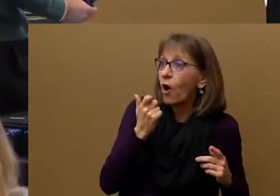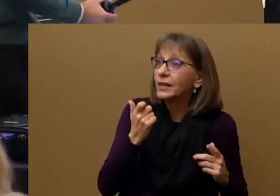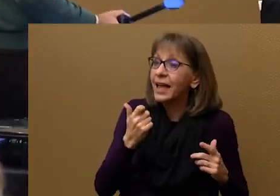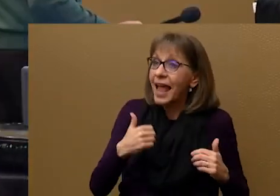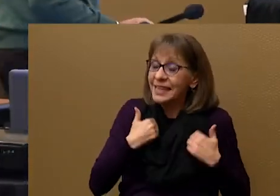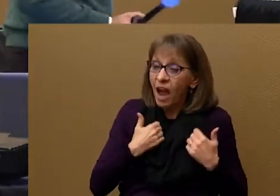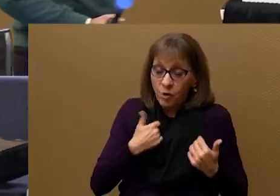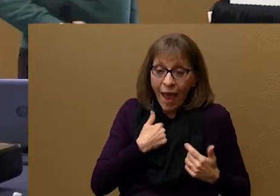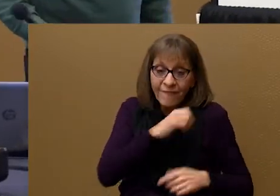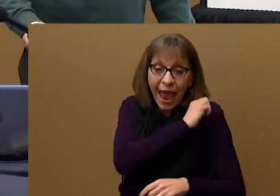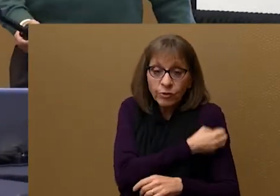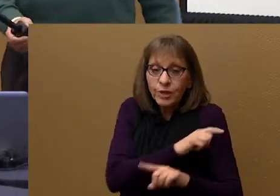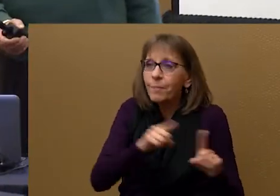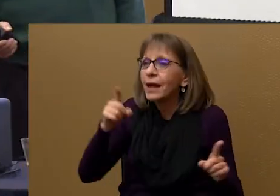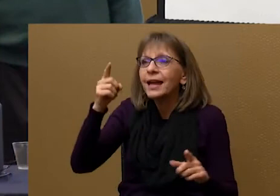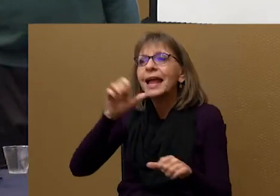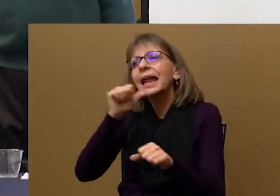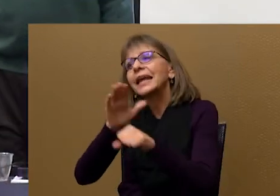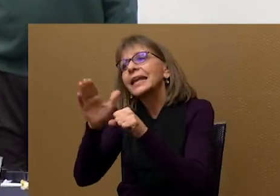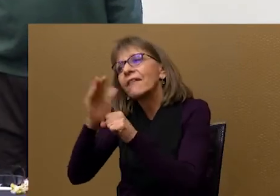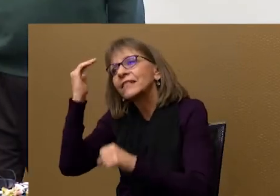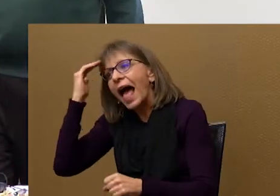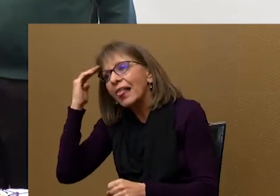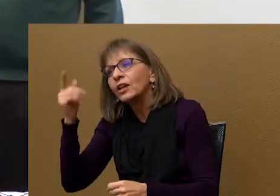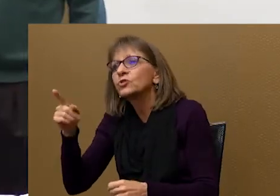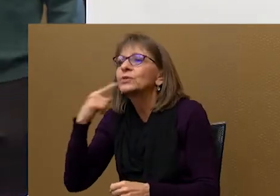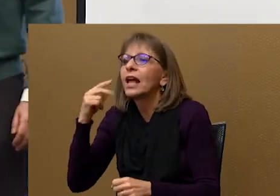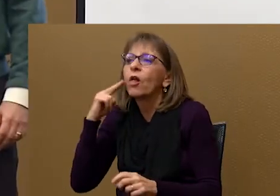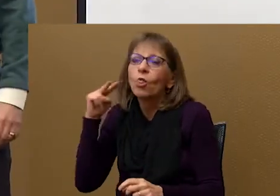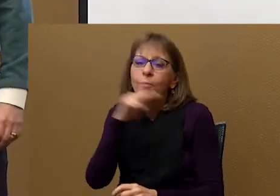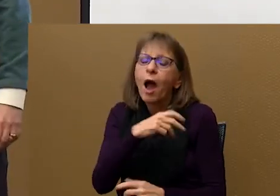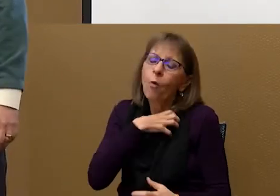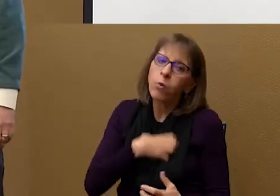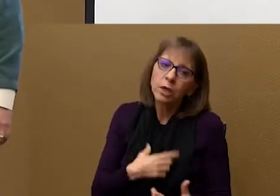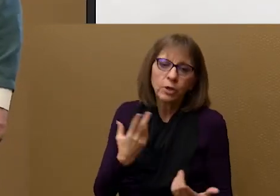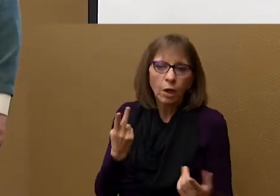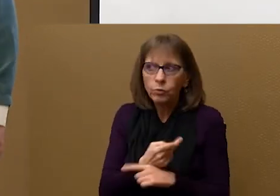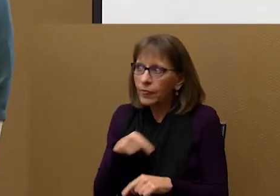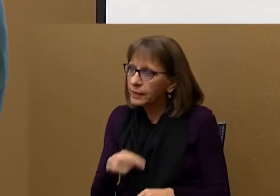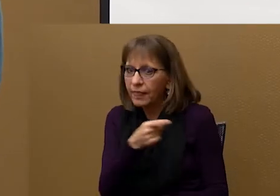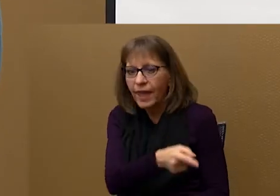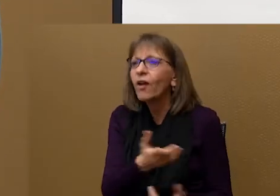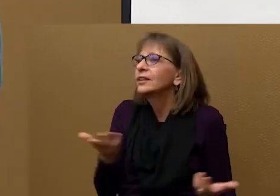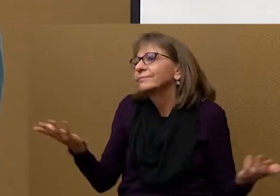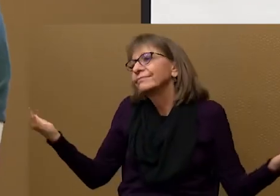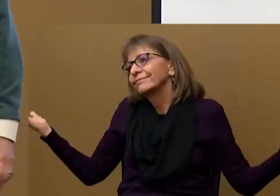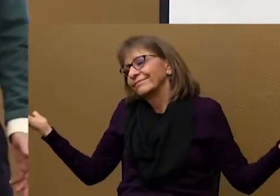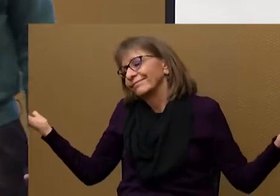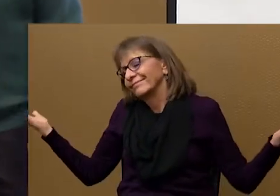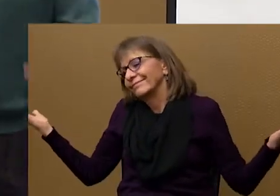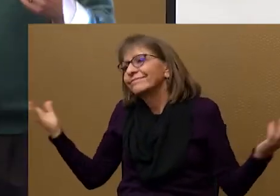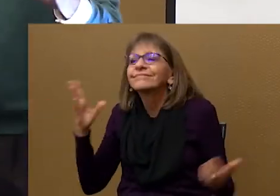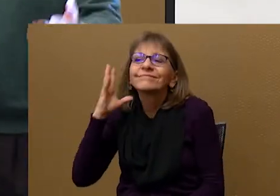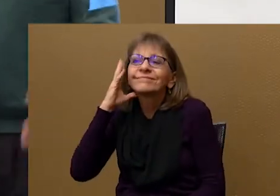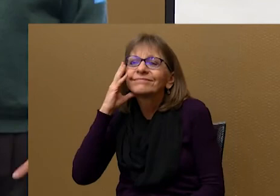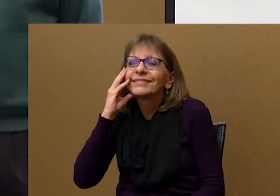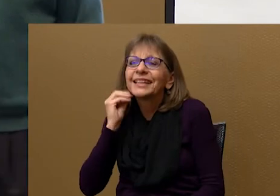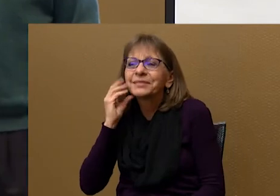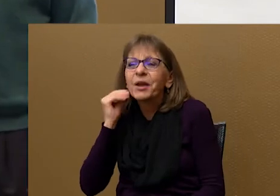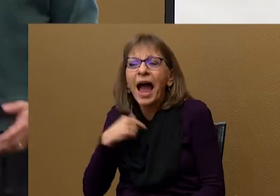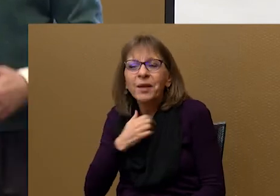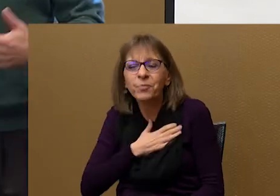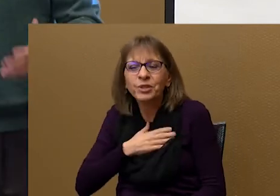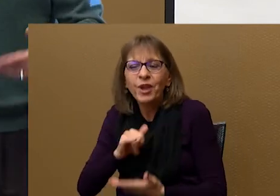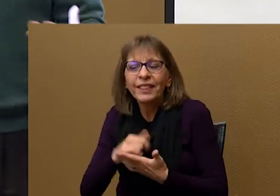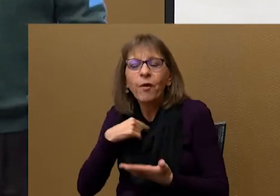but you don't have the knowledge. If only we knew when we were young what we knew when we're old and tired. So I can appreciate that very much.